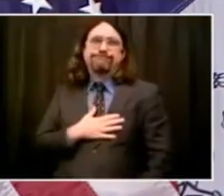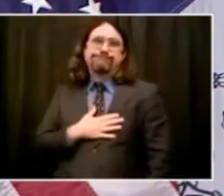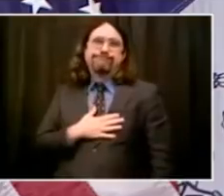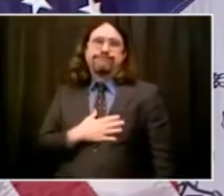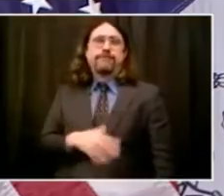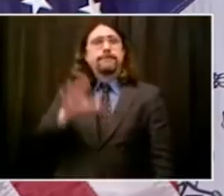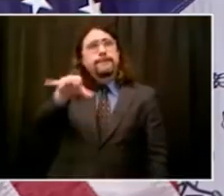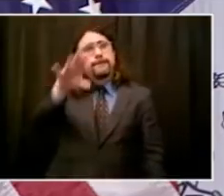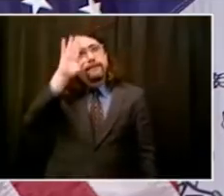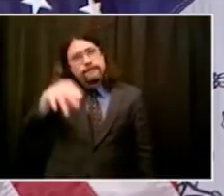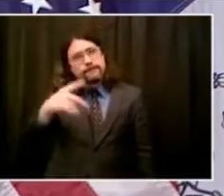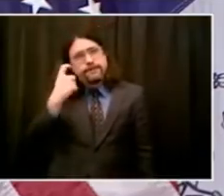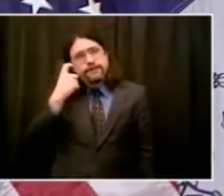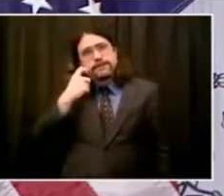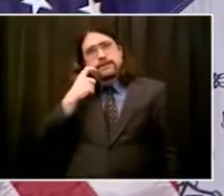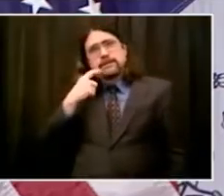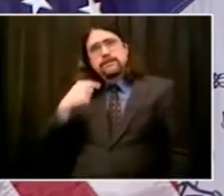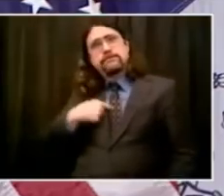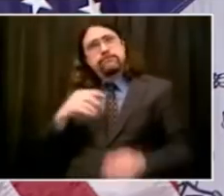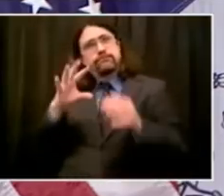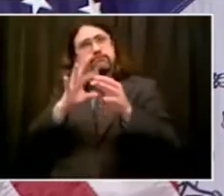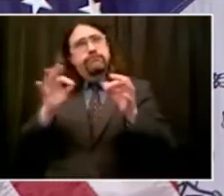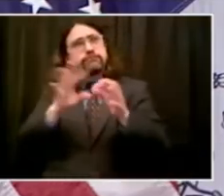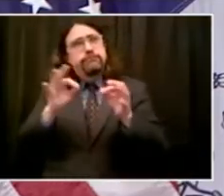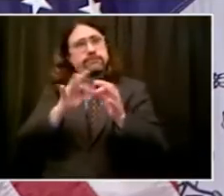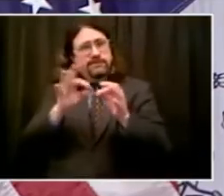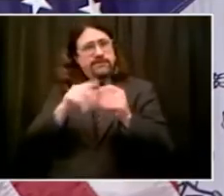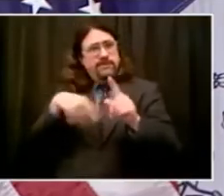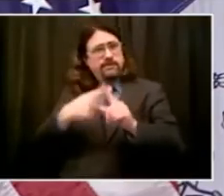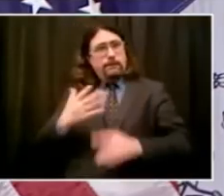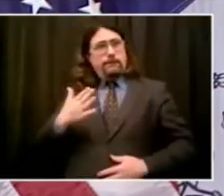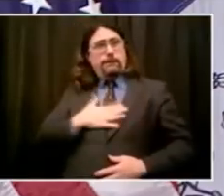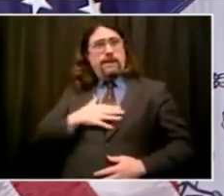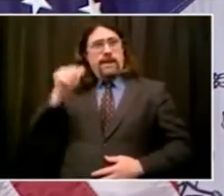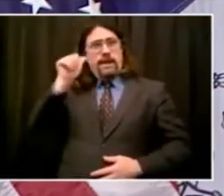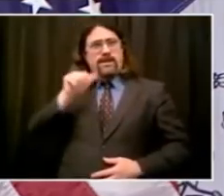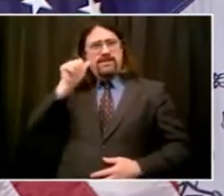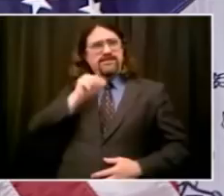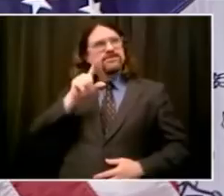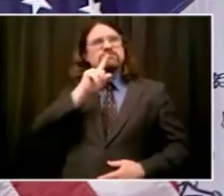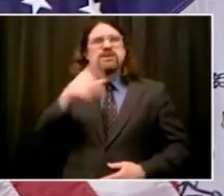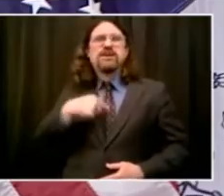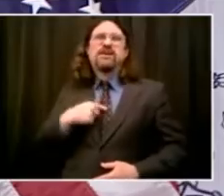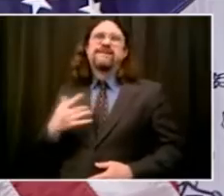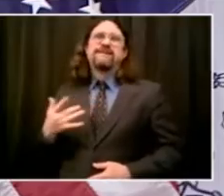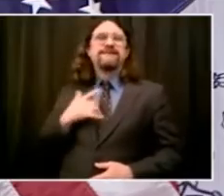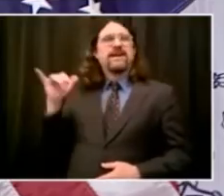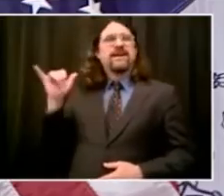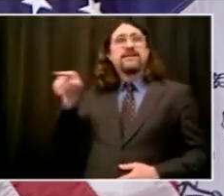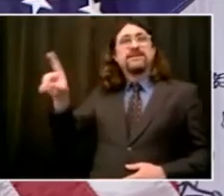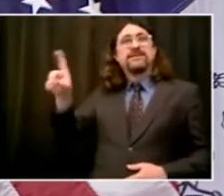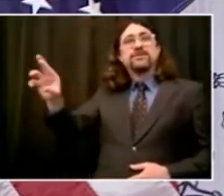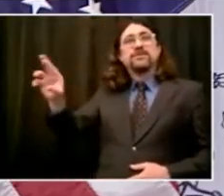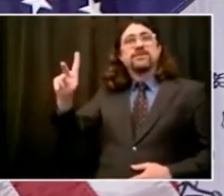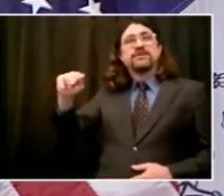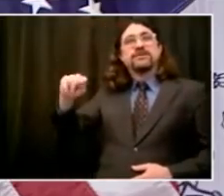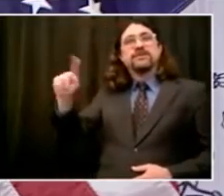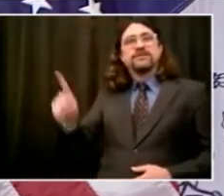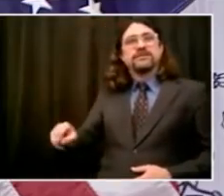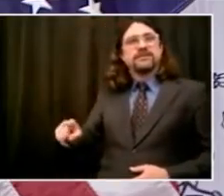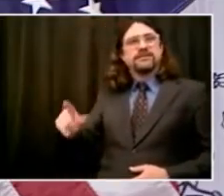do that more and more for our seniors, all of us. And some can and some can't. There's real reasons why some people they'd love to, but they just can't do